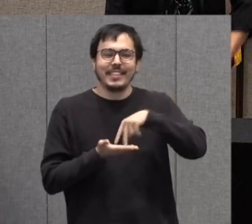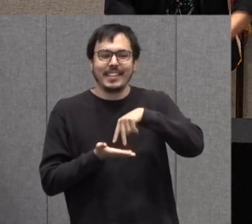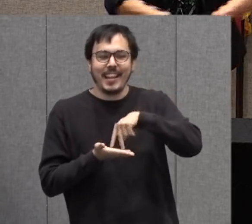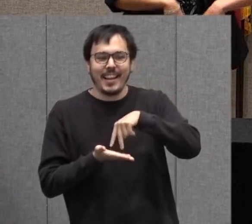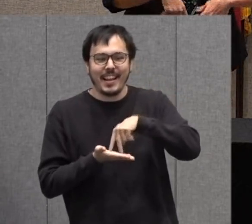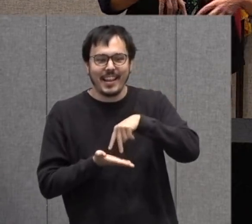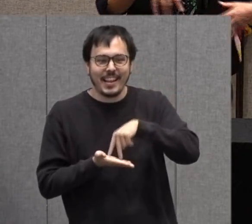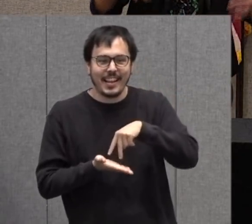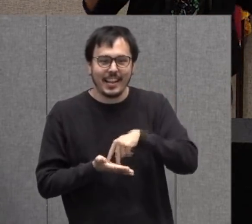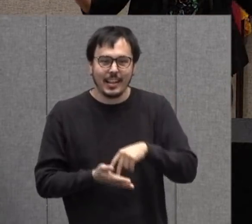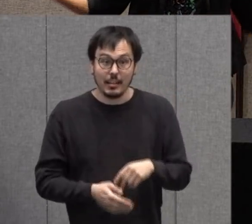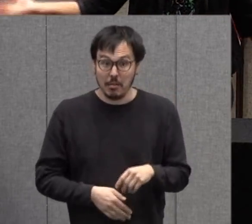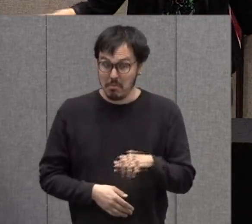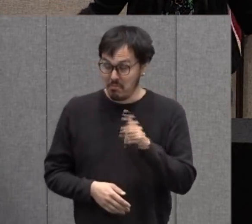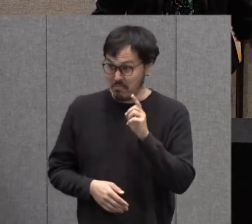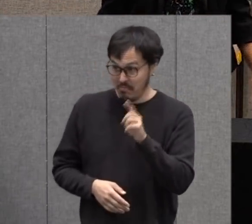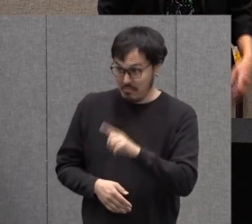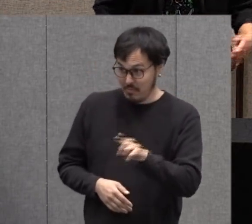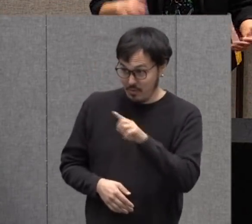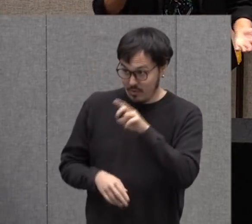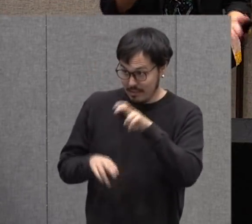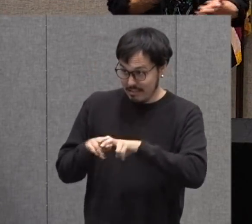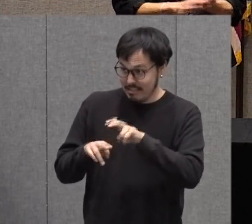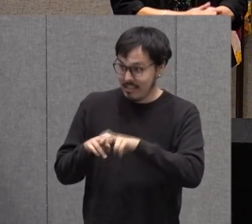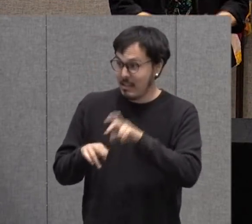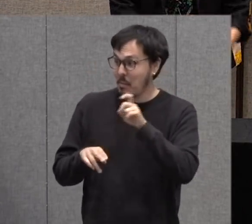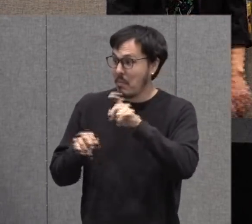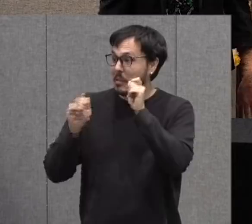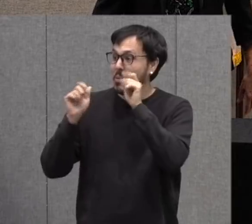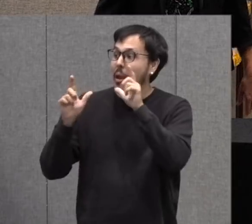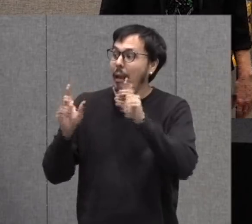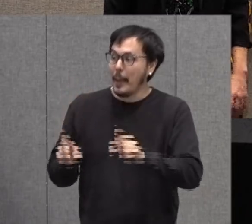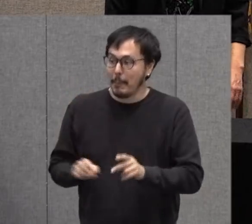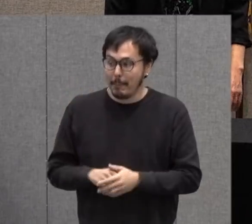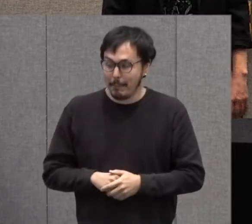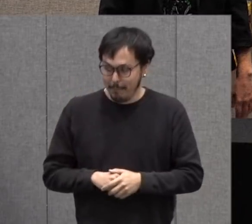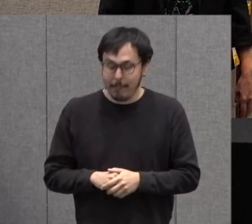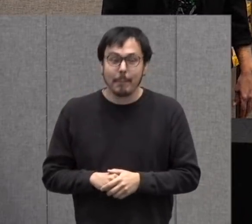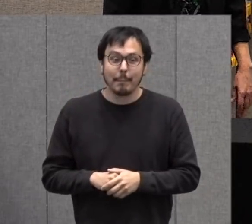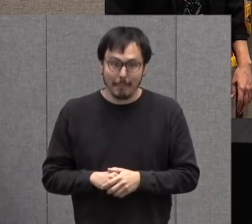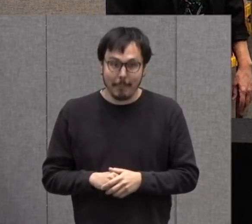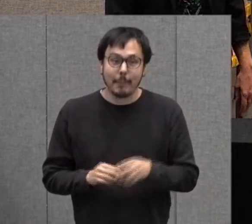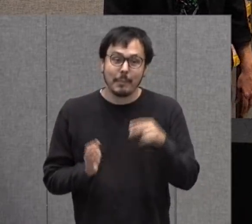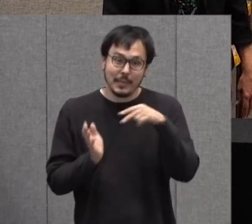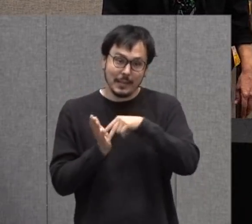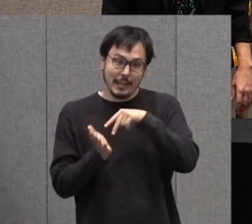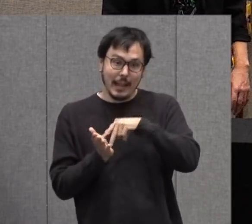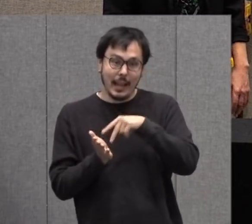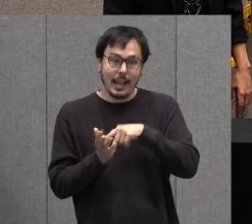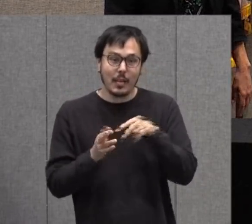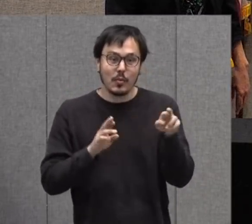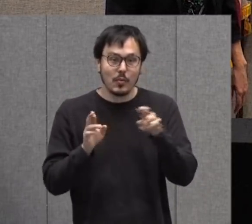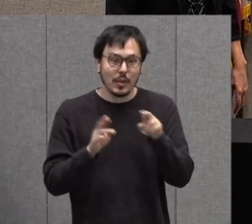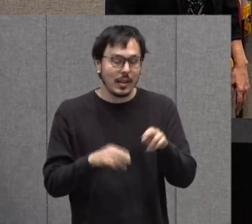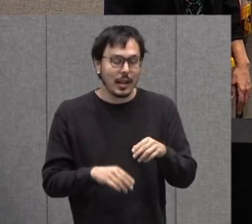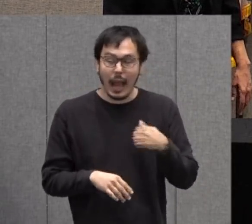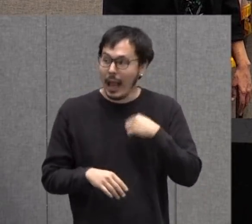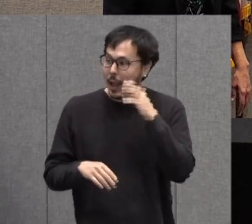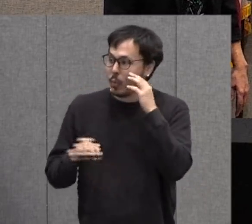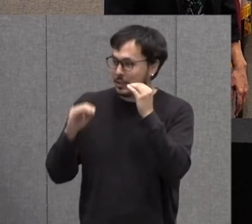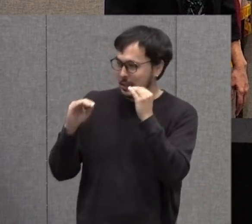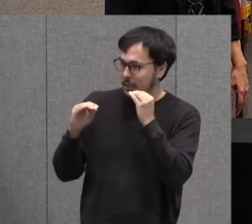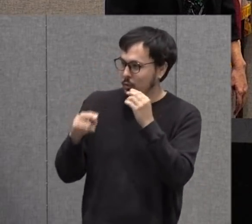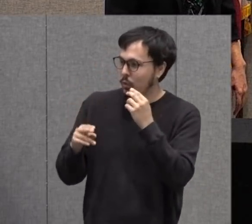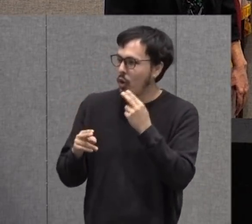and stand up. If you're sitting down, you got to stand up. We got to wake you up. All right. Stand up. Get ready. Exactly. So I'm going to teach you about, it's